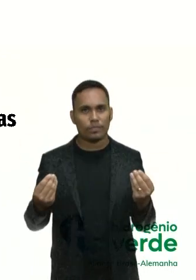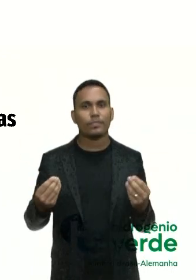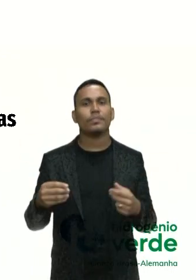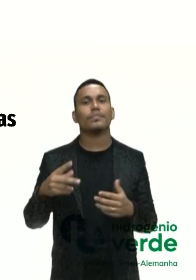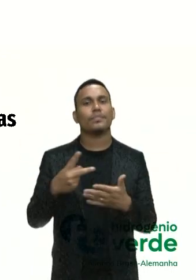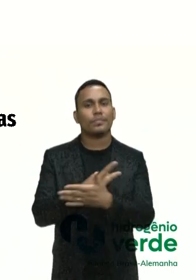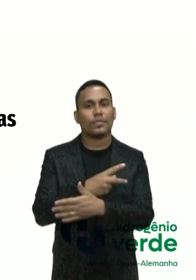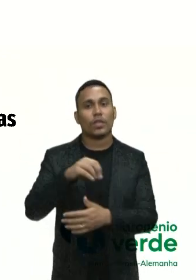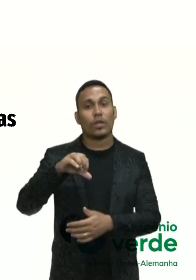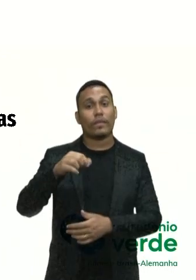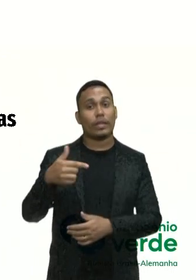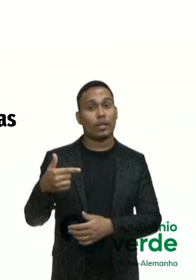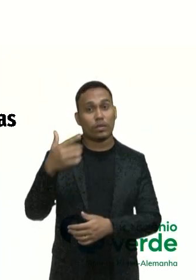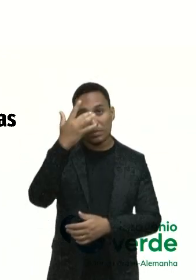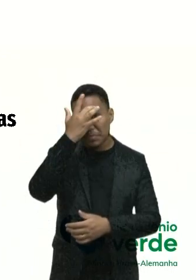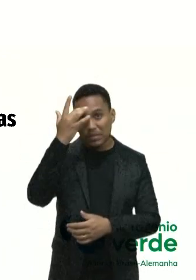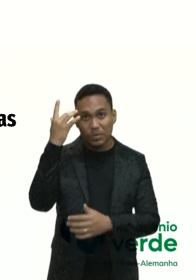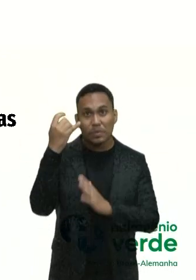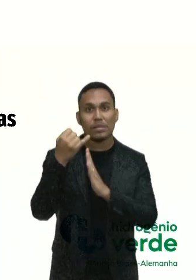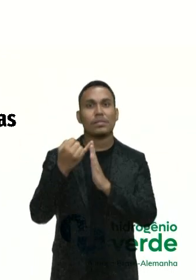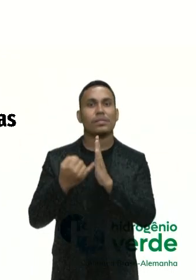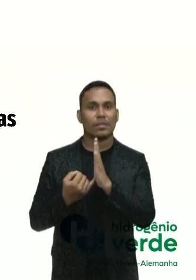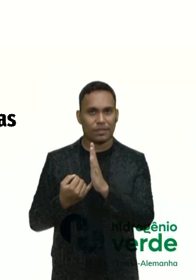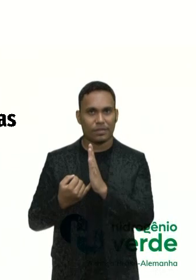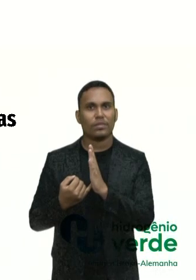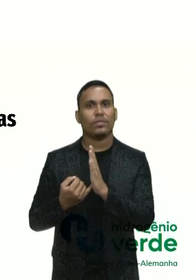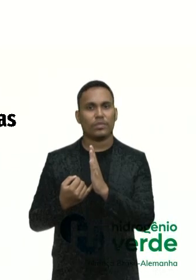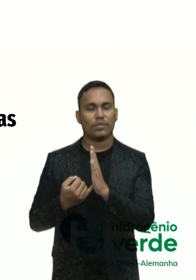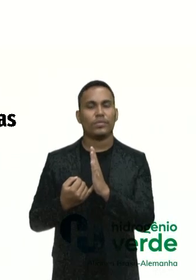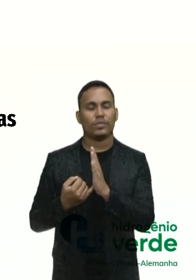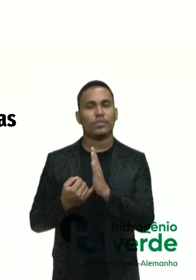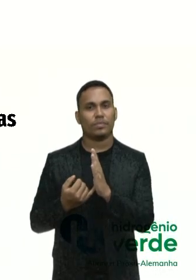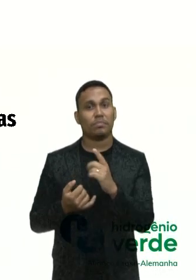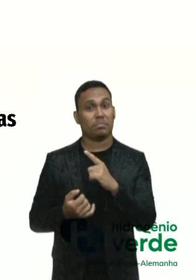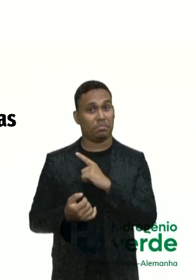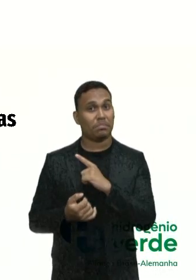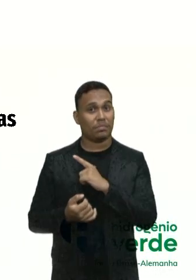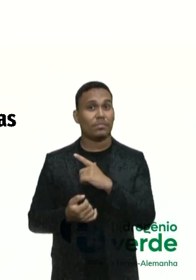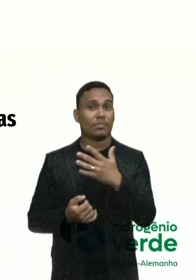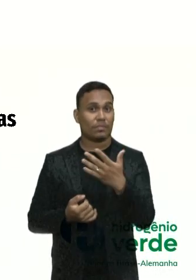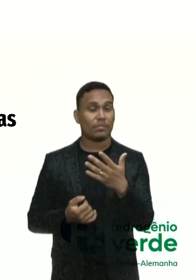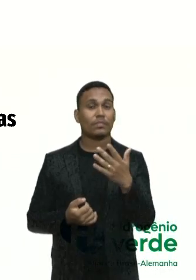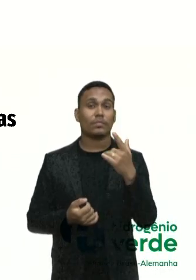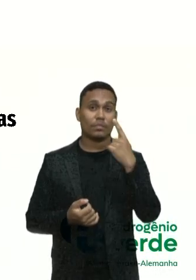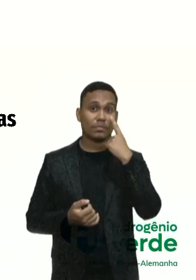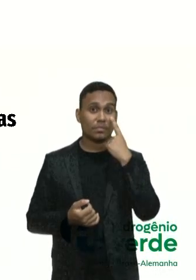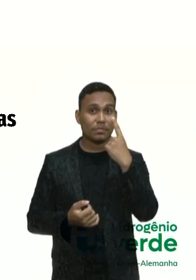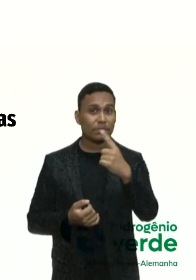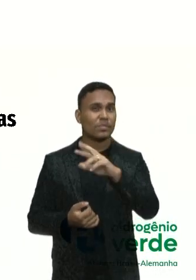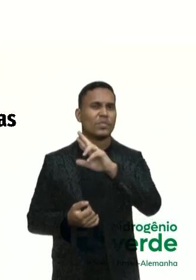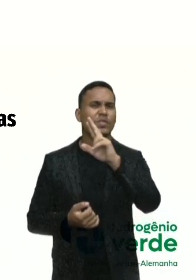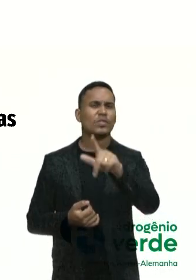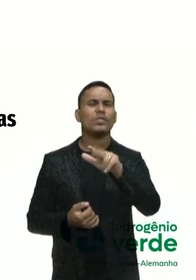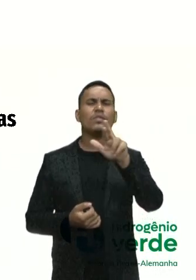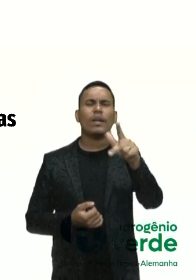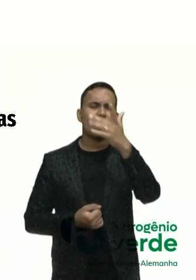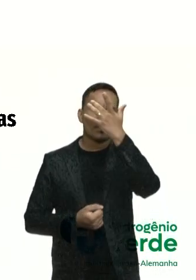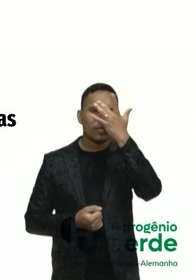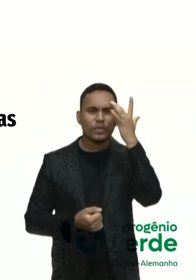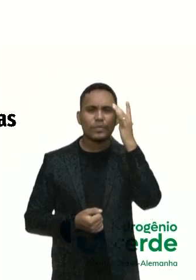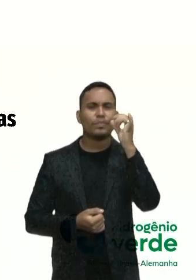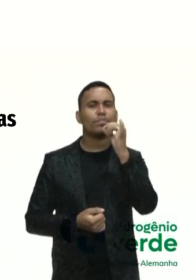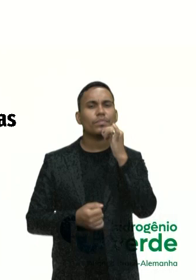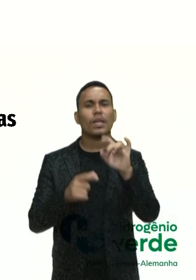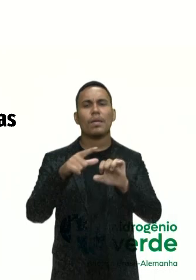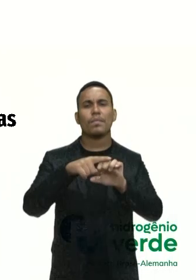92 inscrições, e aqui vocês podem ver de diferentes pessoas, empreendedores,